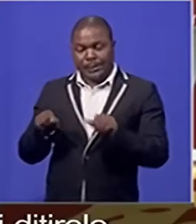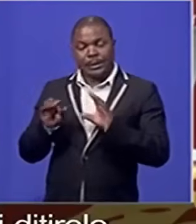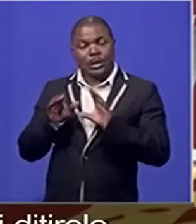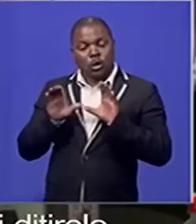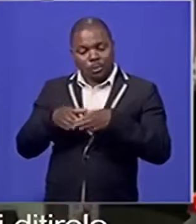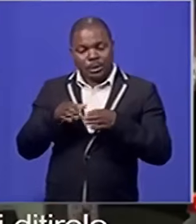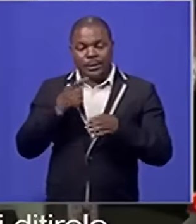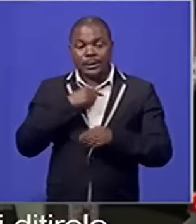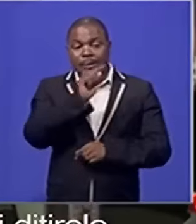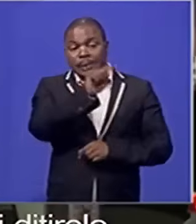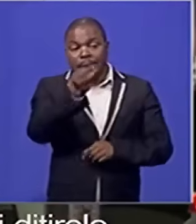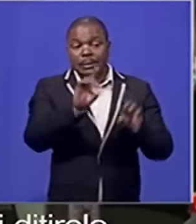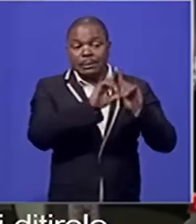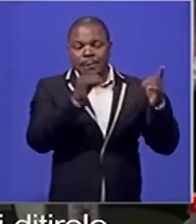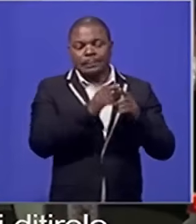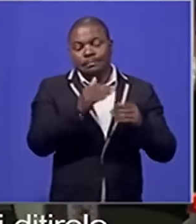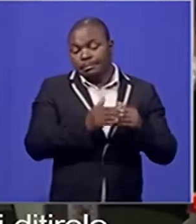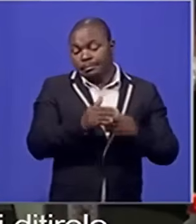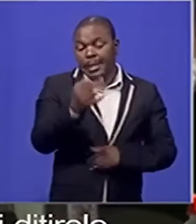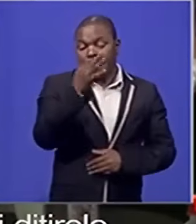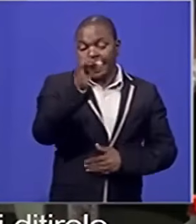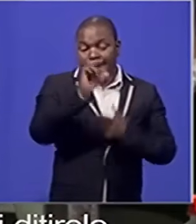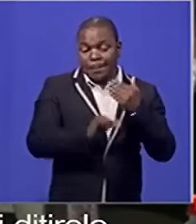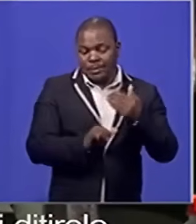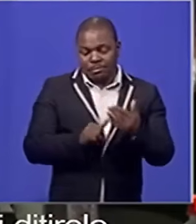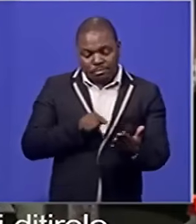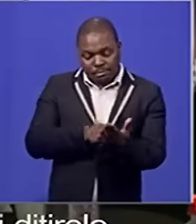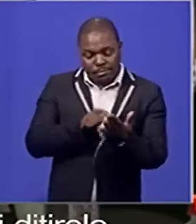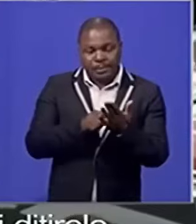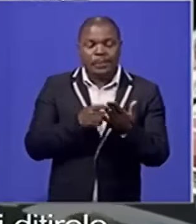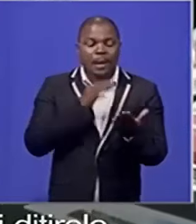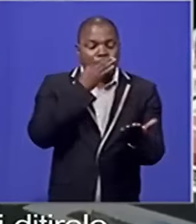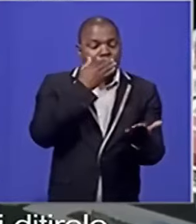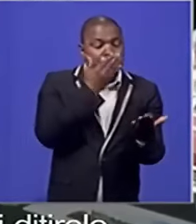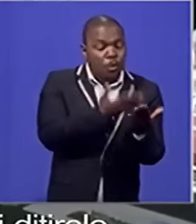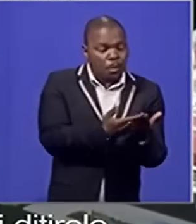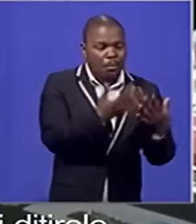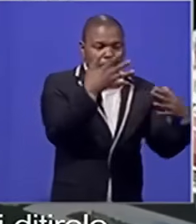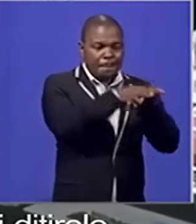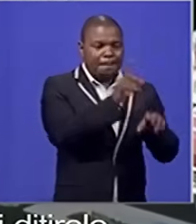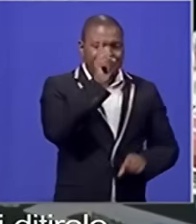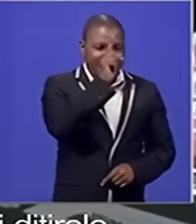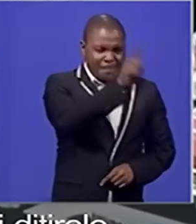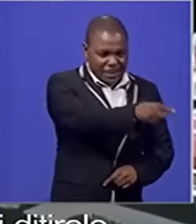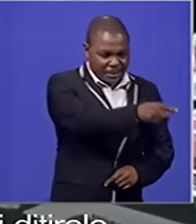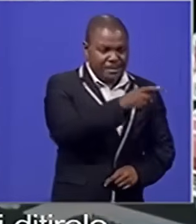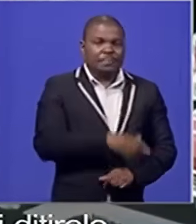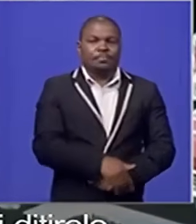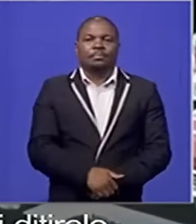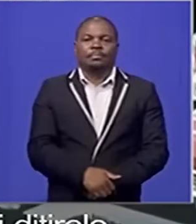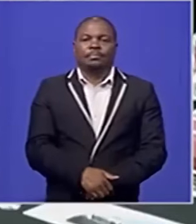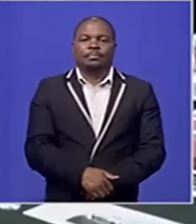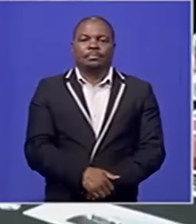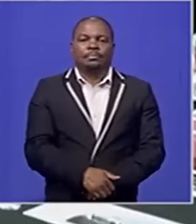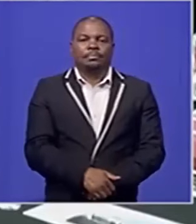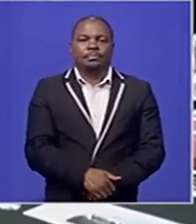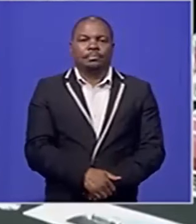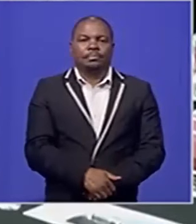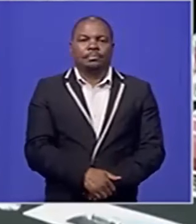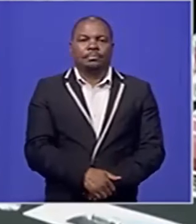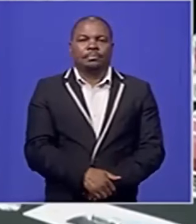ao amegang dikgwedi di le 3 gore e be a tsentse tirisong dikatlegeniso tseno. Thabang Morutlwa,